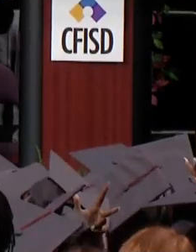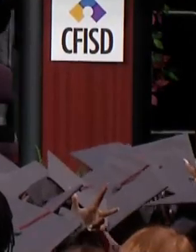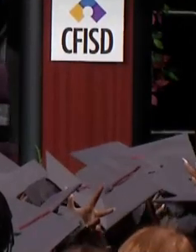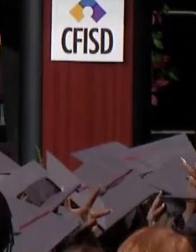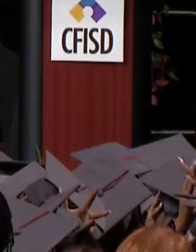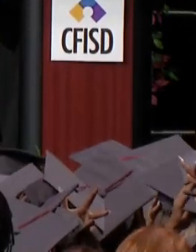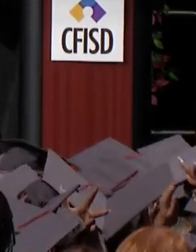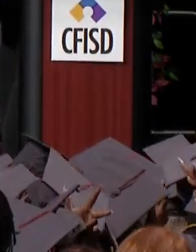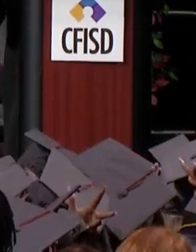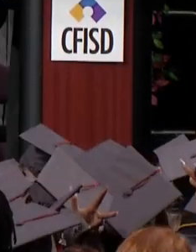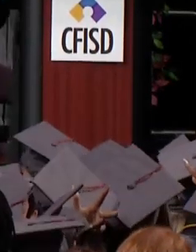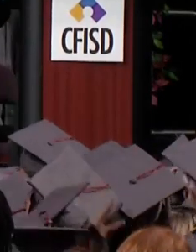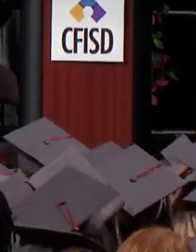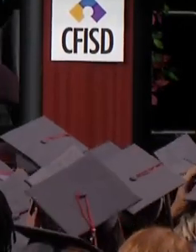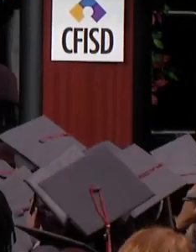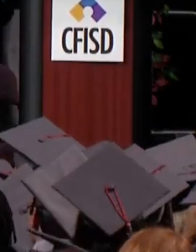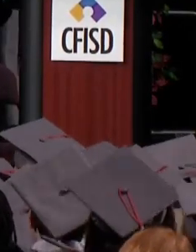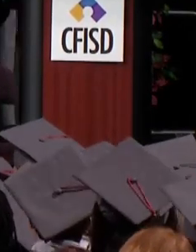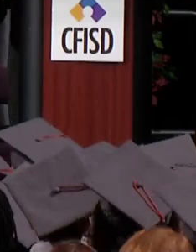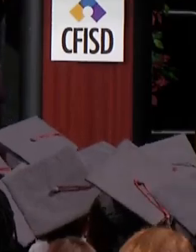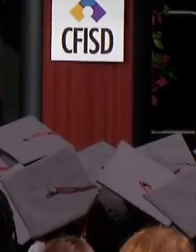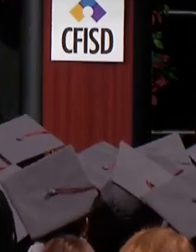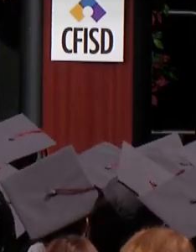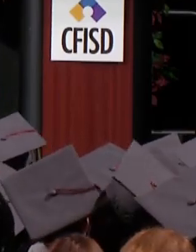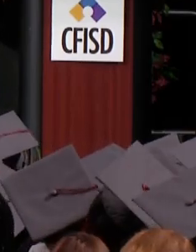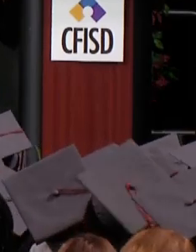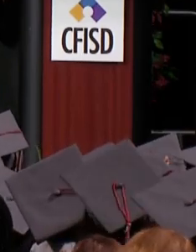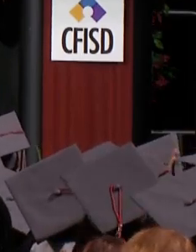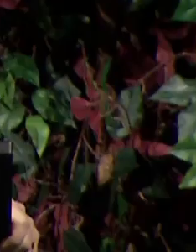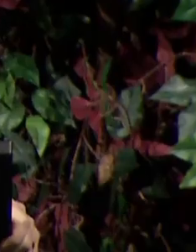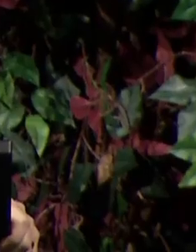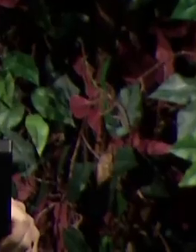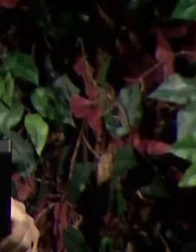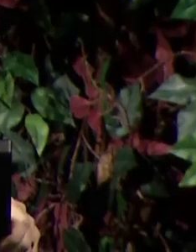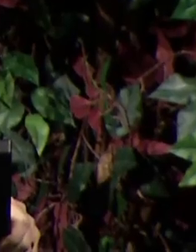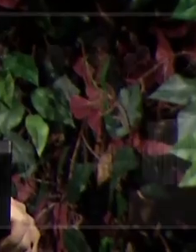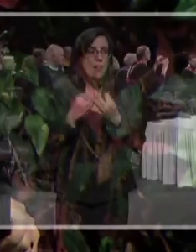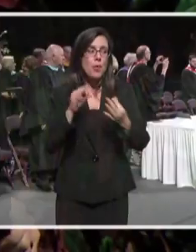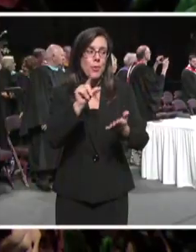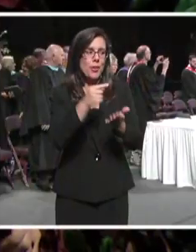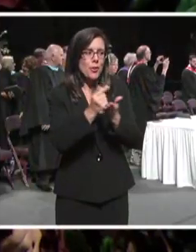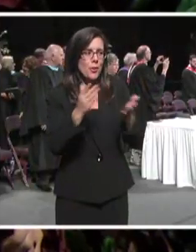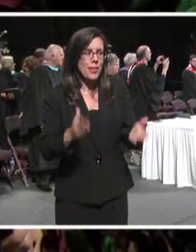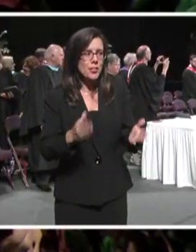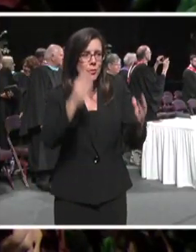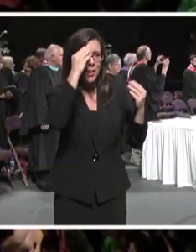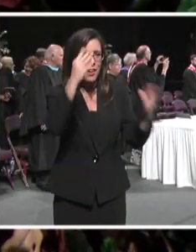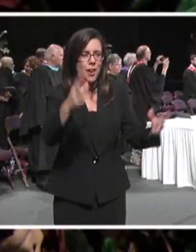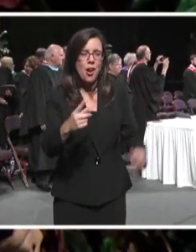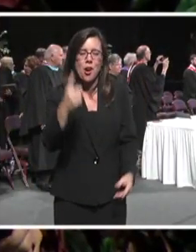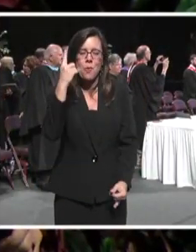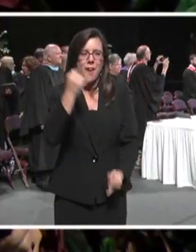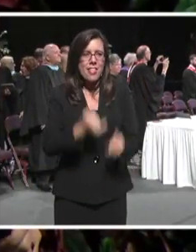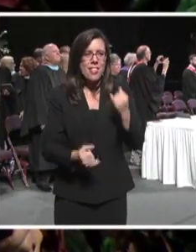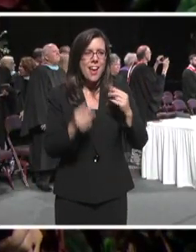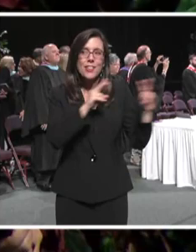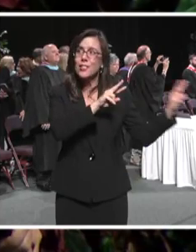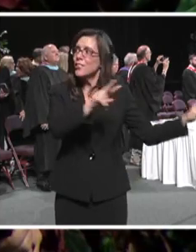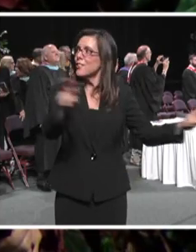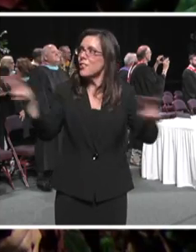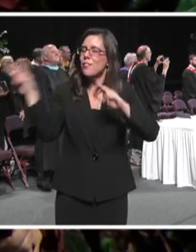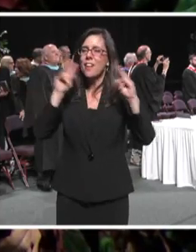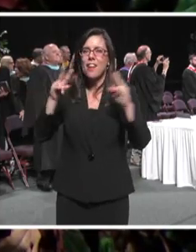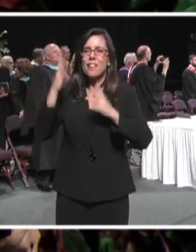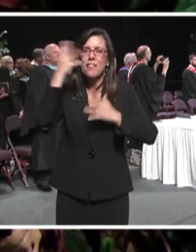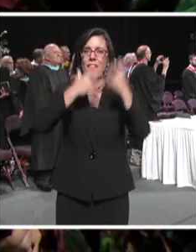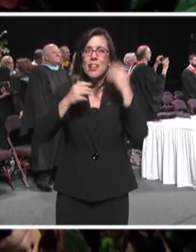Ladies and gentlemen, honored guests, friends, family, most importantly, graduates. Take one last look around you at these